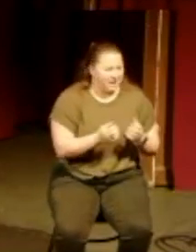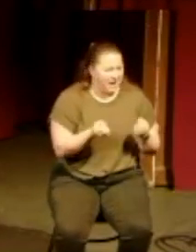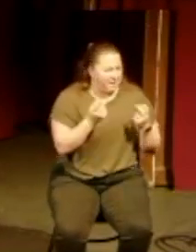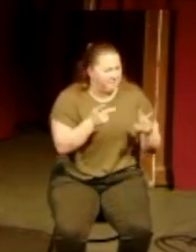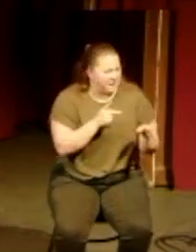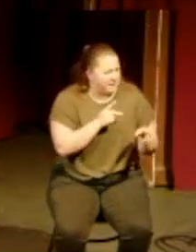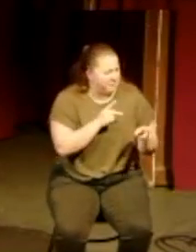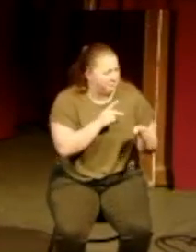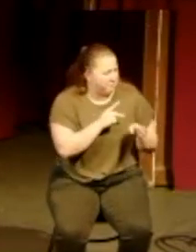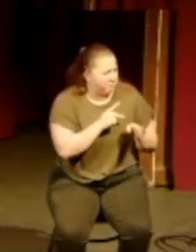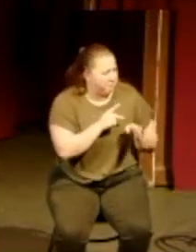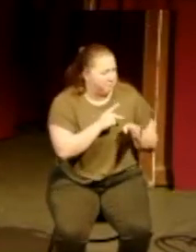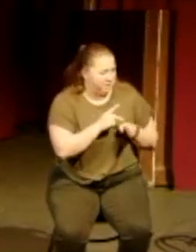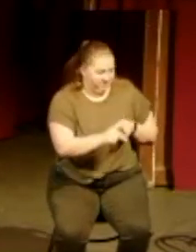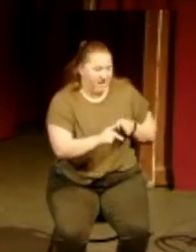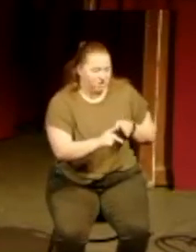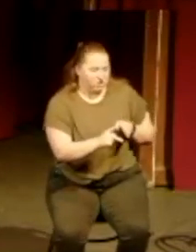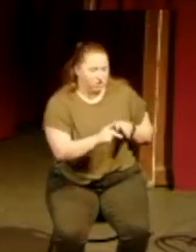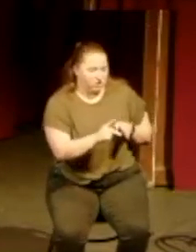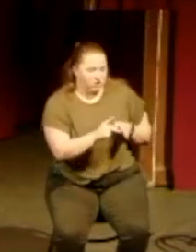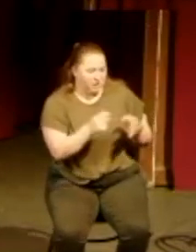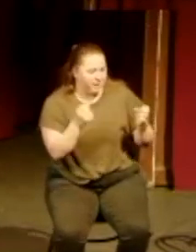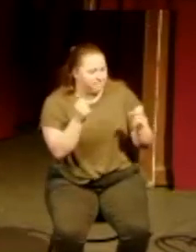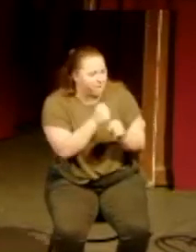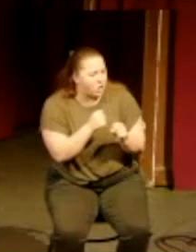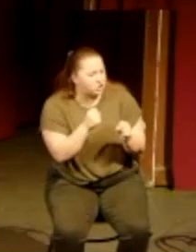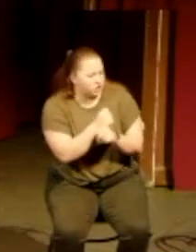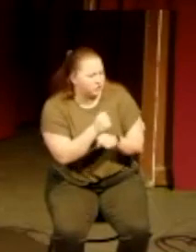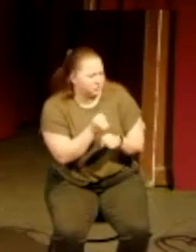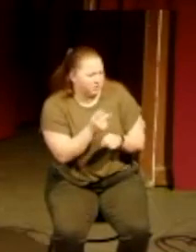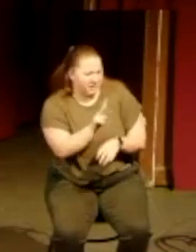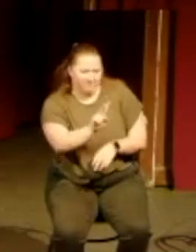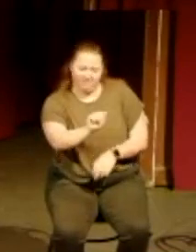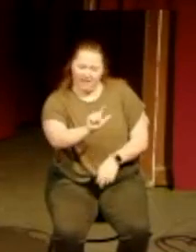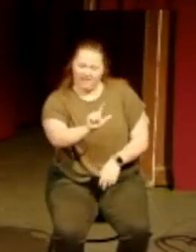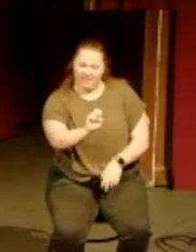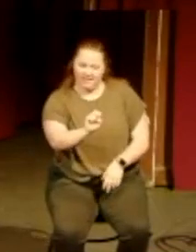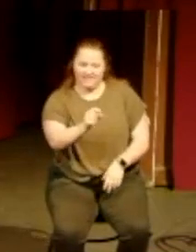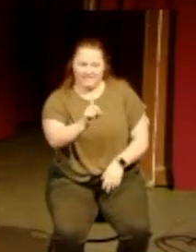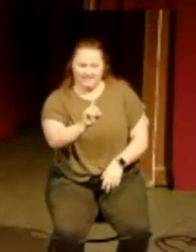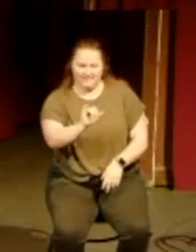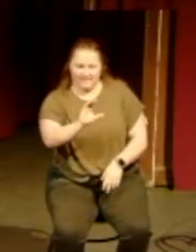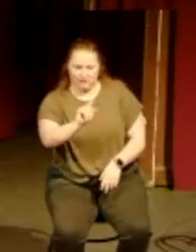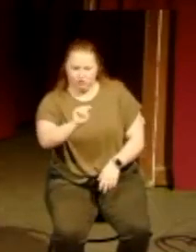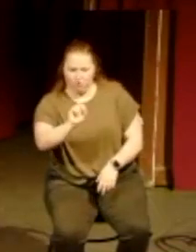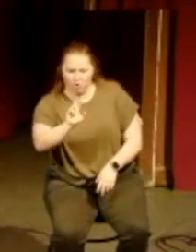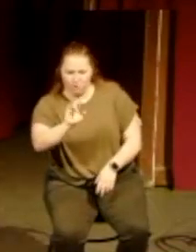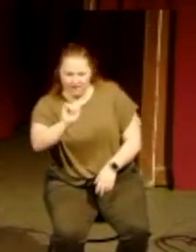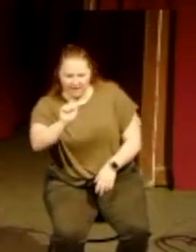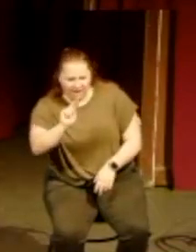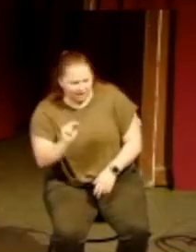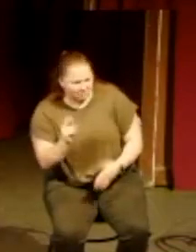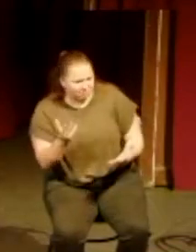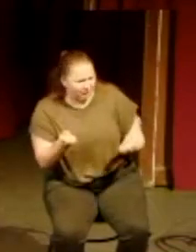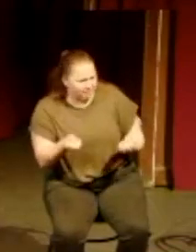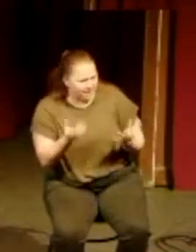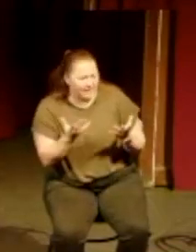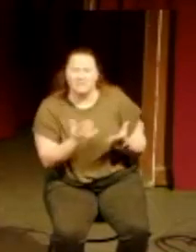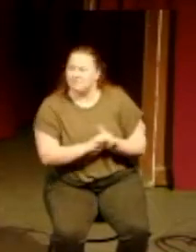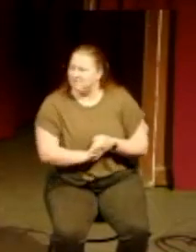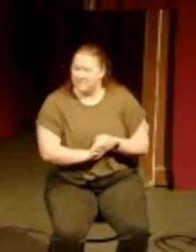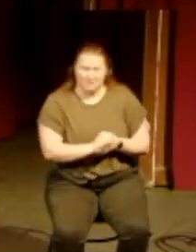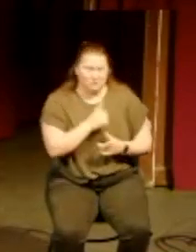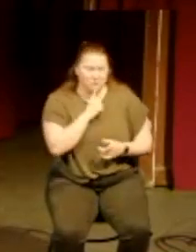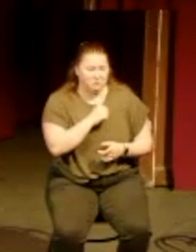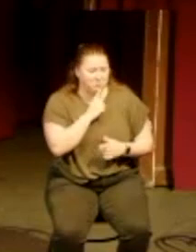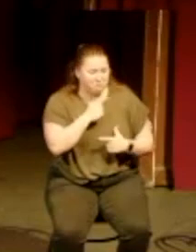class valedictorian? Honestly, I mean, if we had a survey, he may be the only one all time. And pretty impressive that we have him